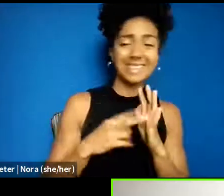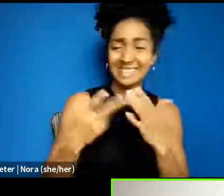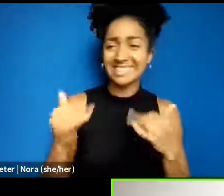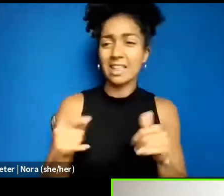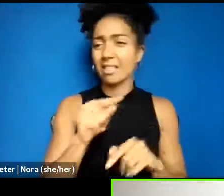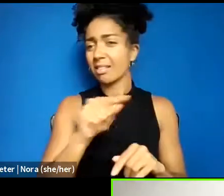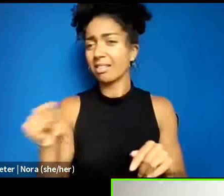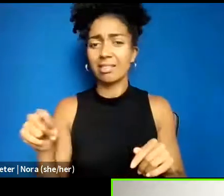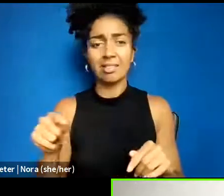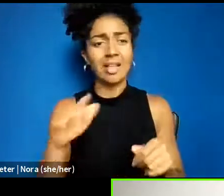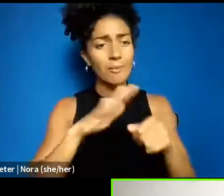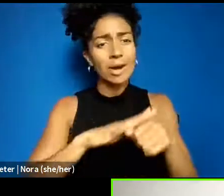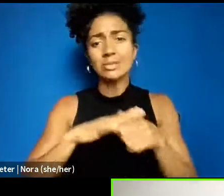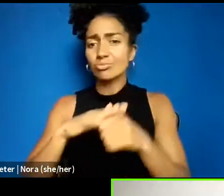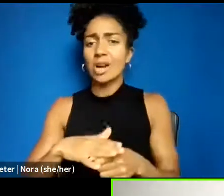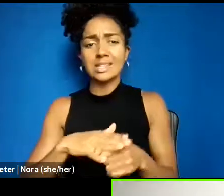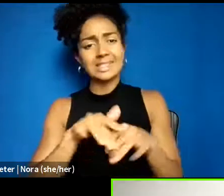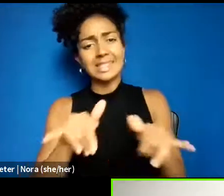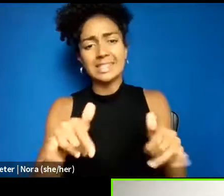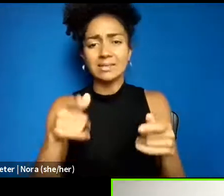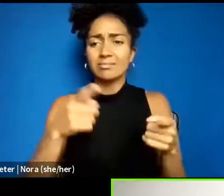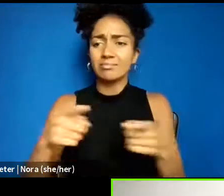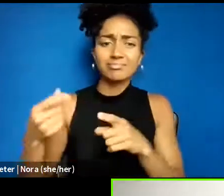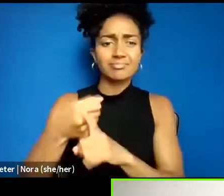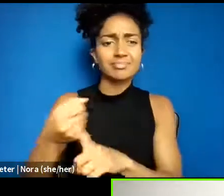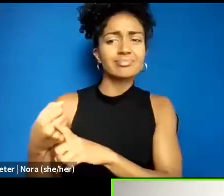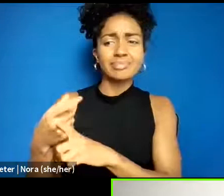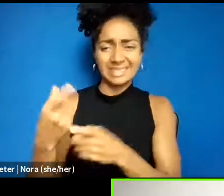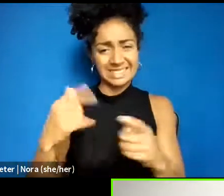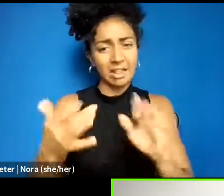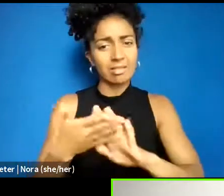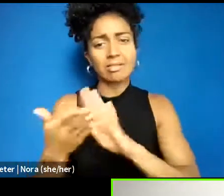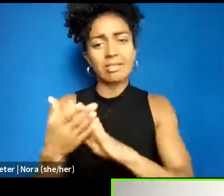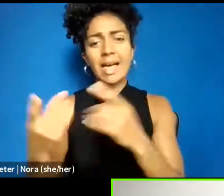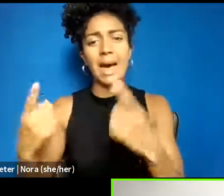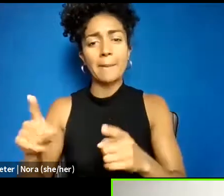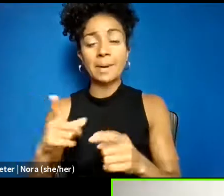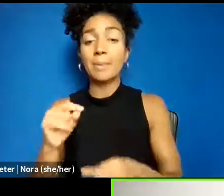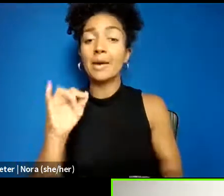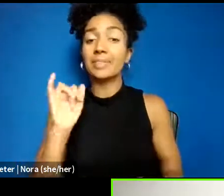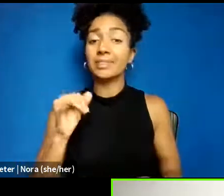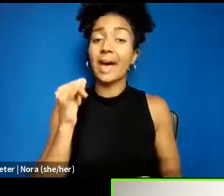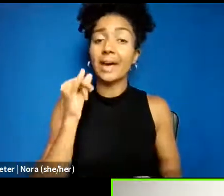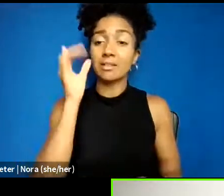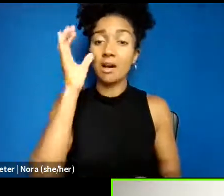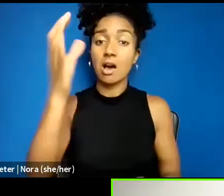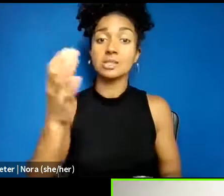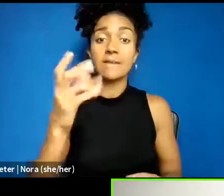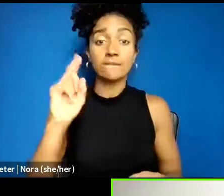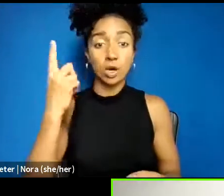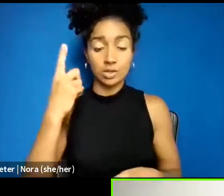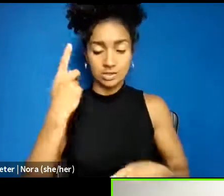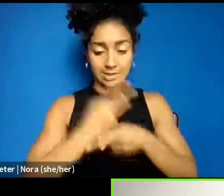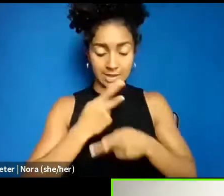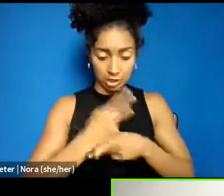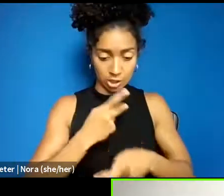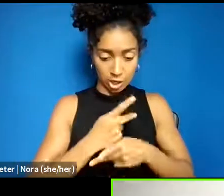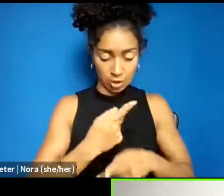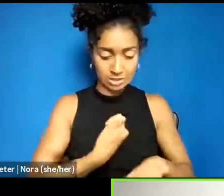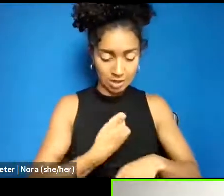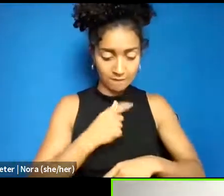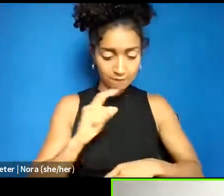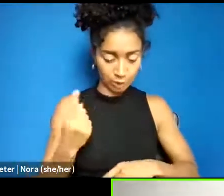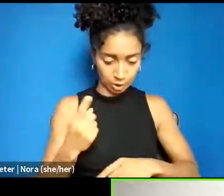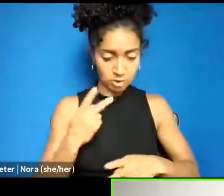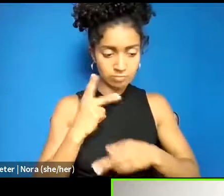There are a couple of things, that idea of taking care first and foremost, like really taking care of yourself,